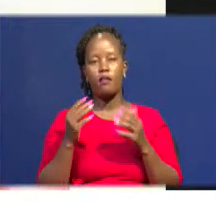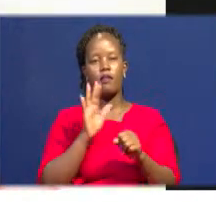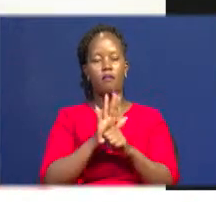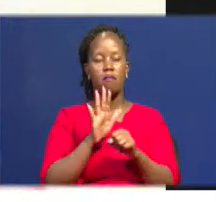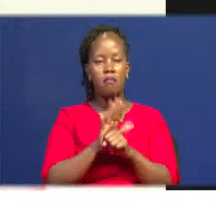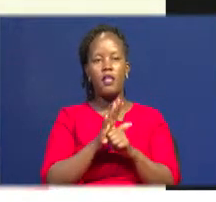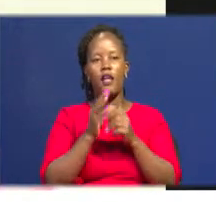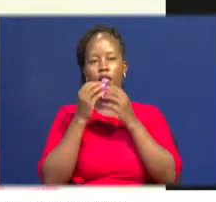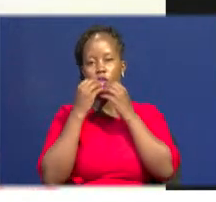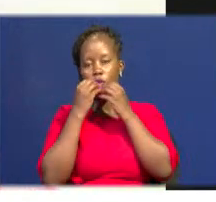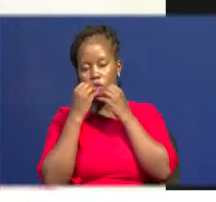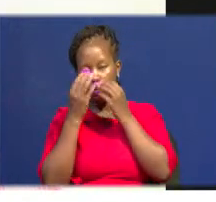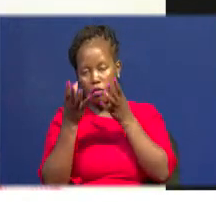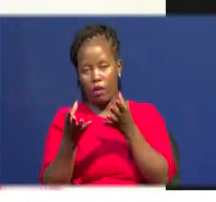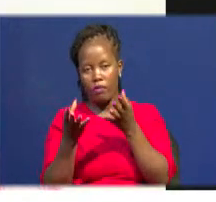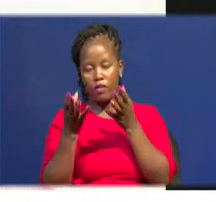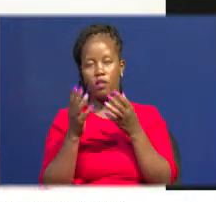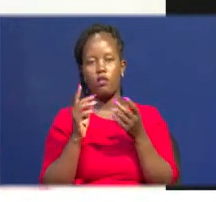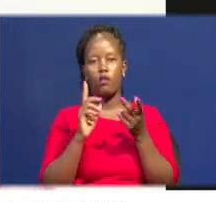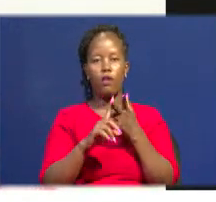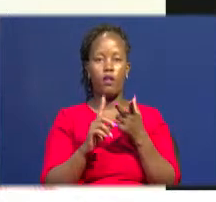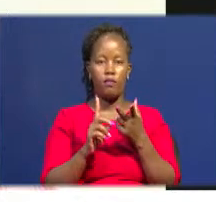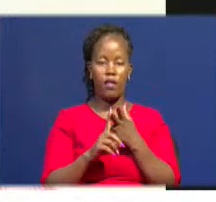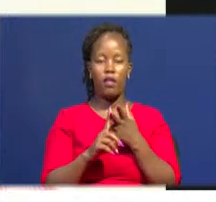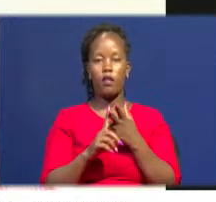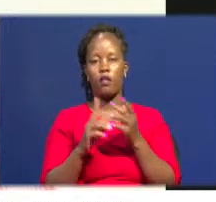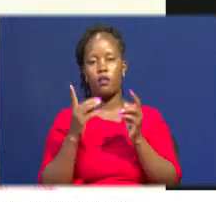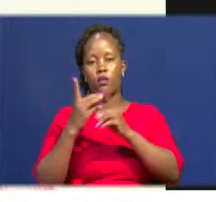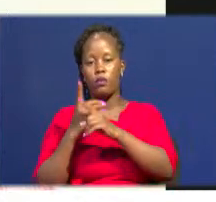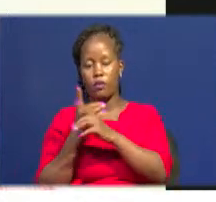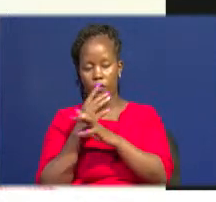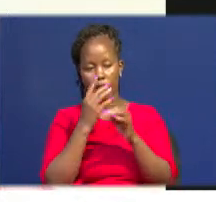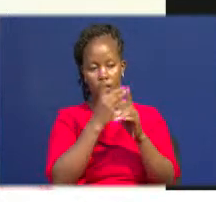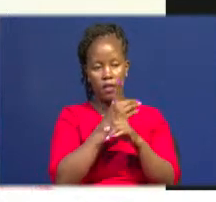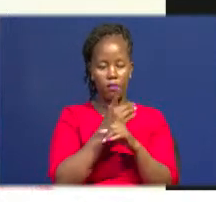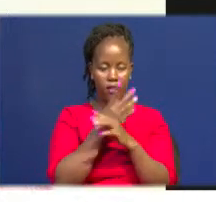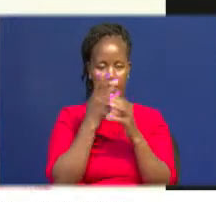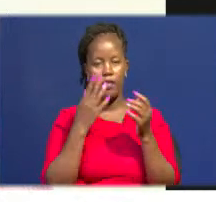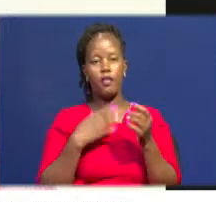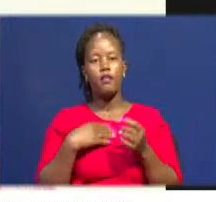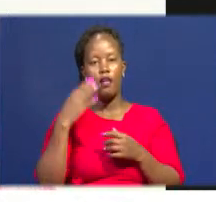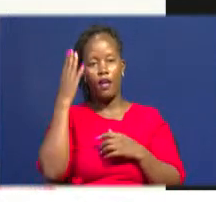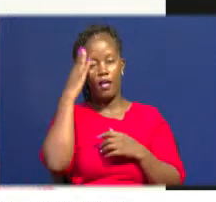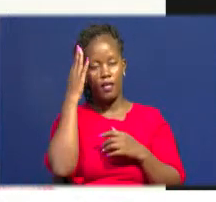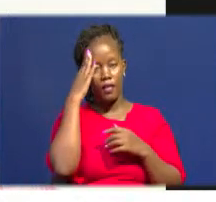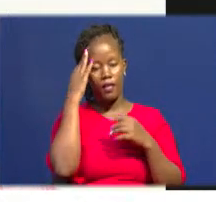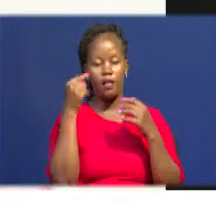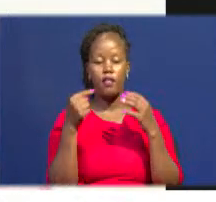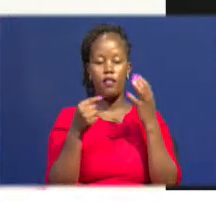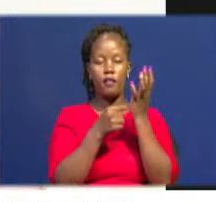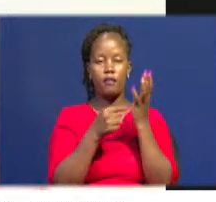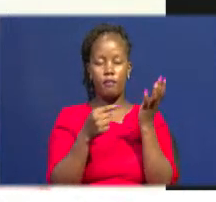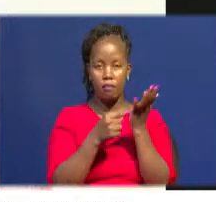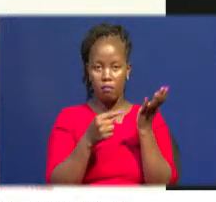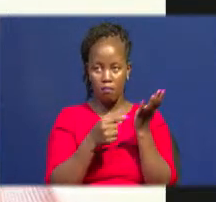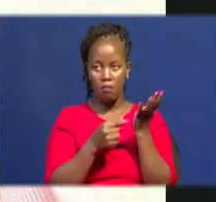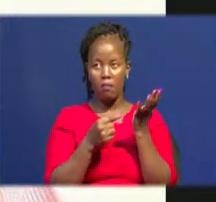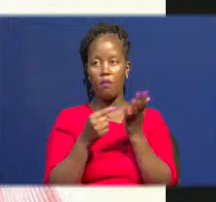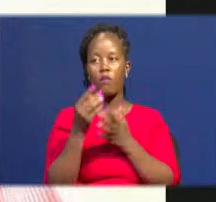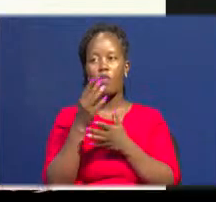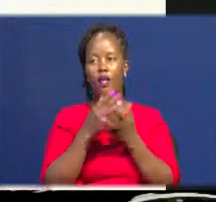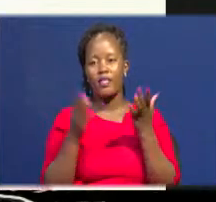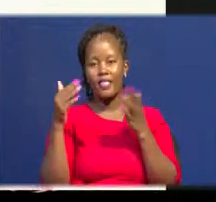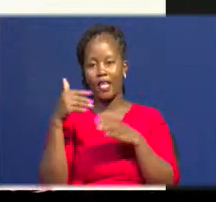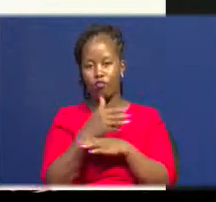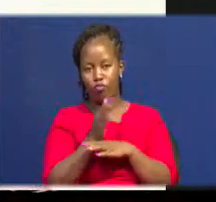our leads in a database. And because of that, I'm sure technology is going to help us curb the cheating. And that is